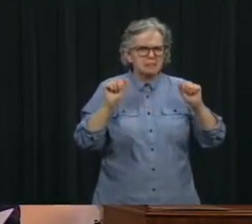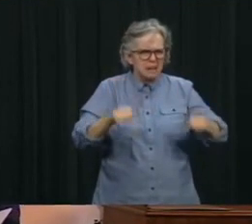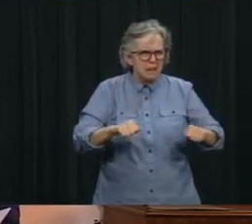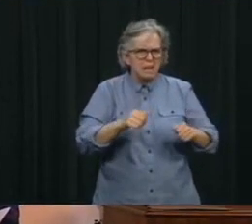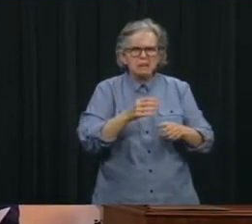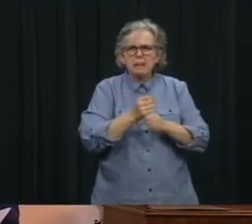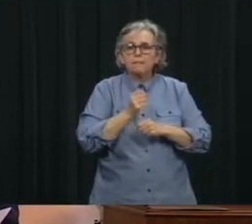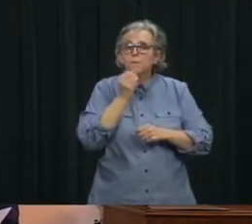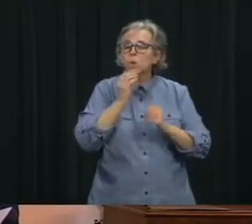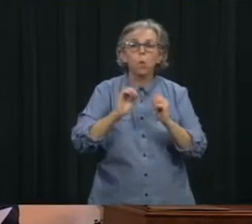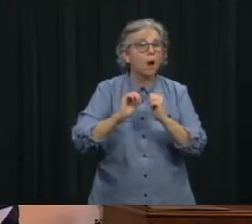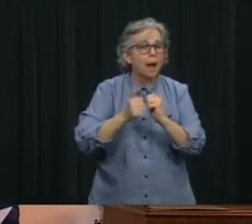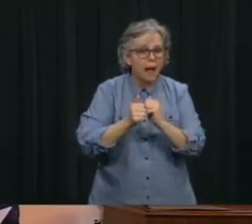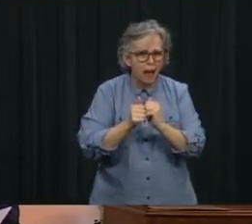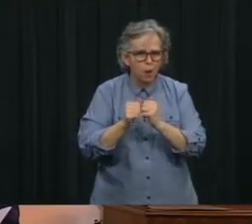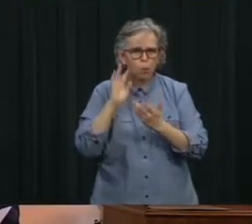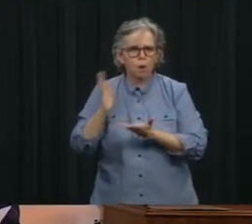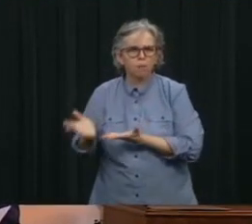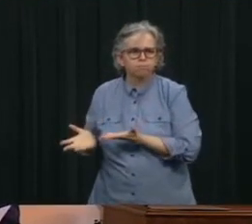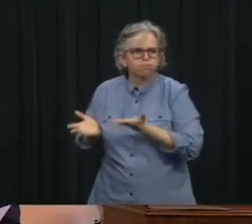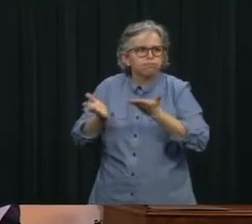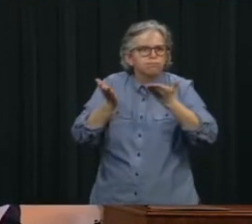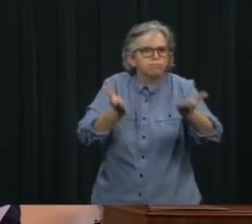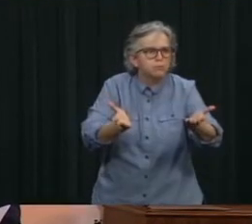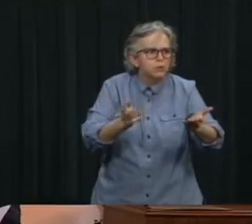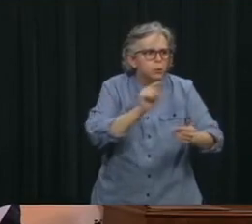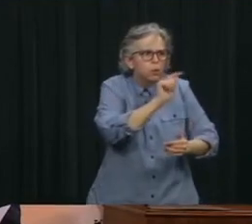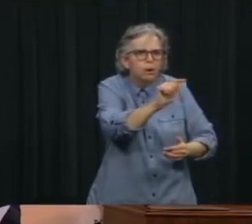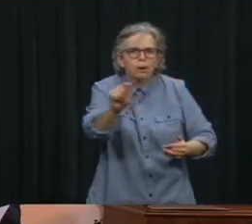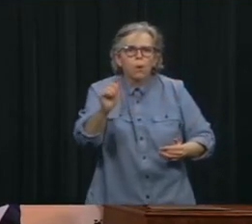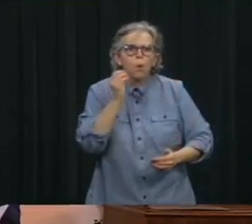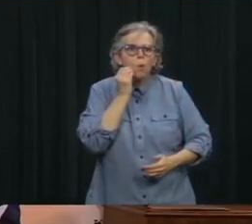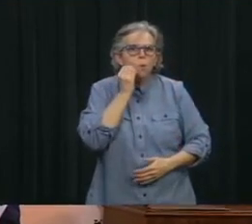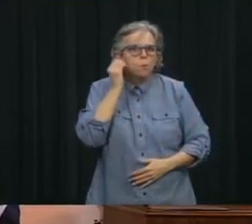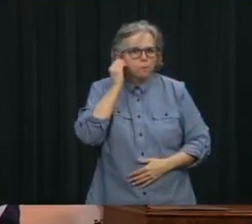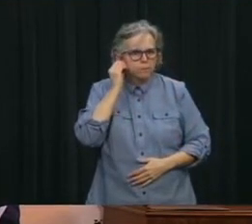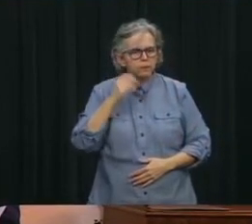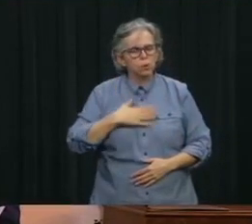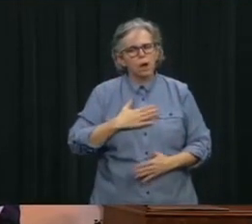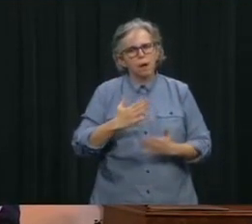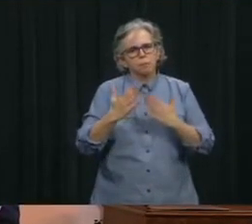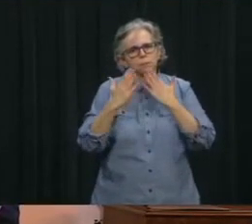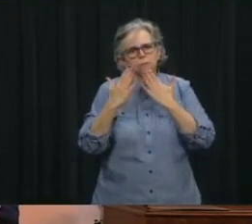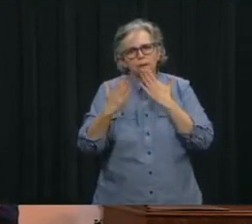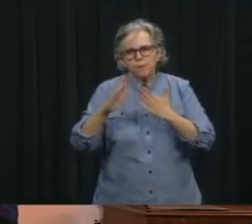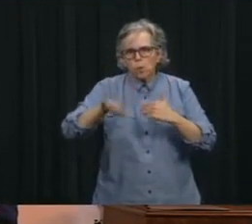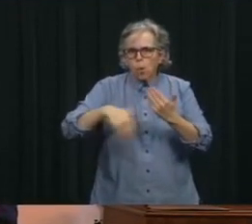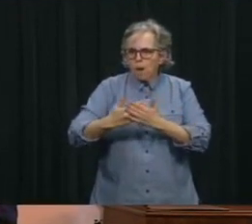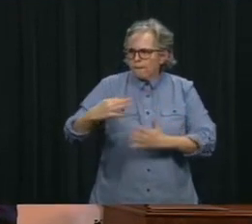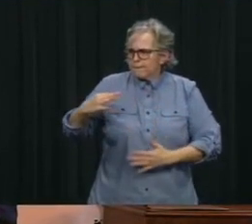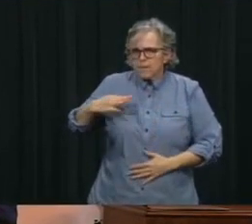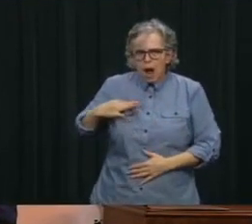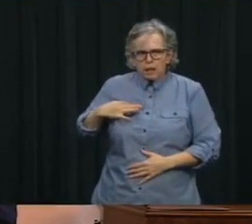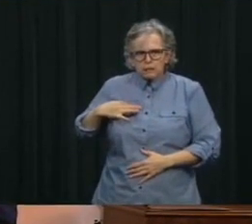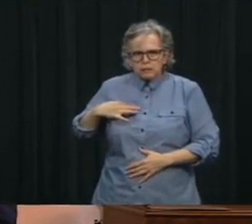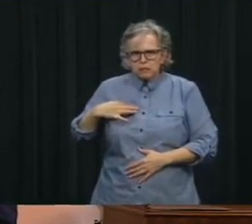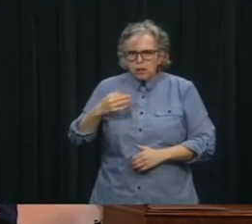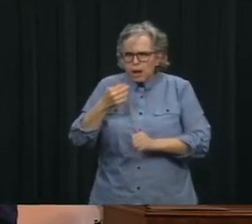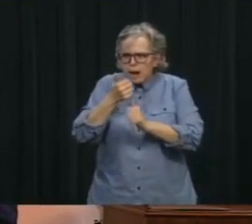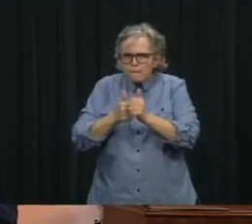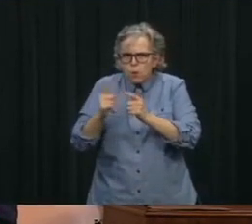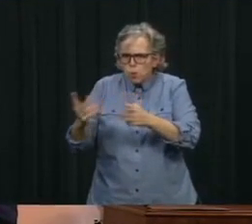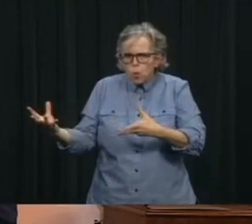homes. So I'm grateful for everyone, the volunteers, and everyone who's worked so very hard to make that happen.